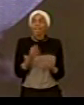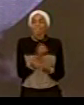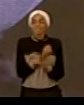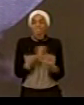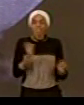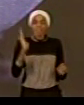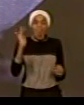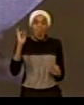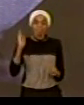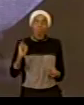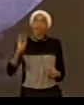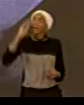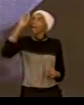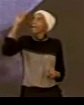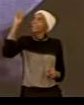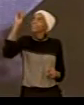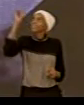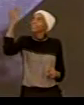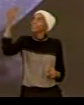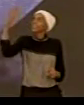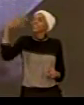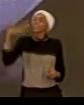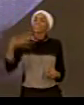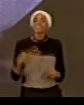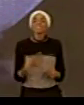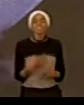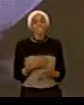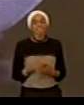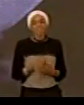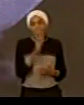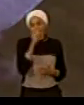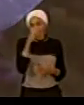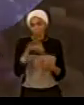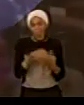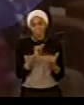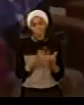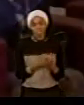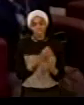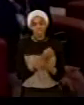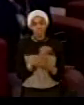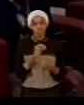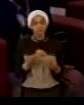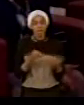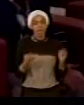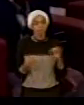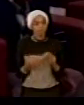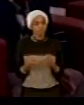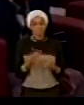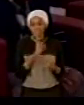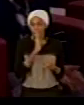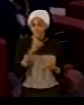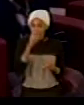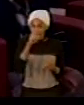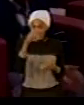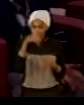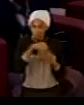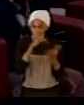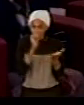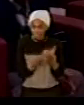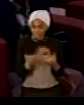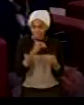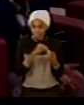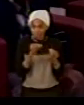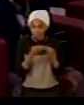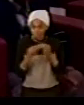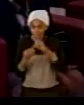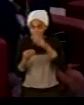redeemed, saved by His grace. Are you in that number? Are you in